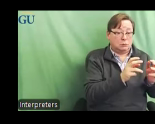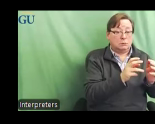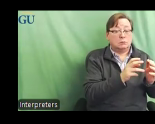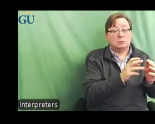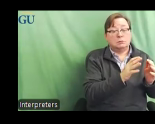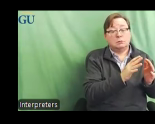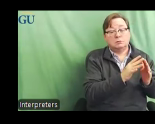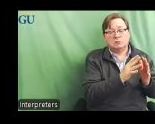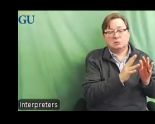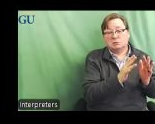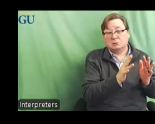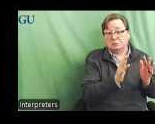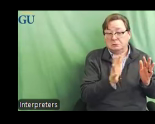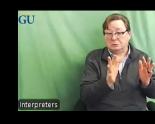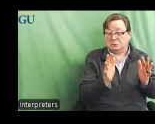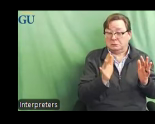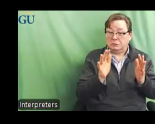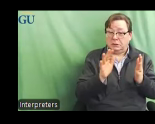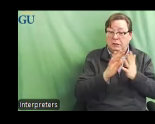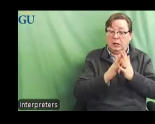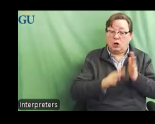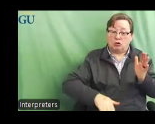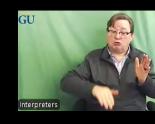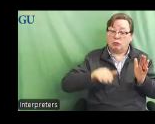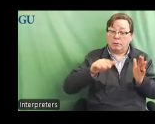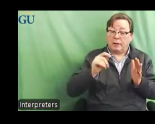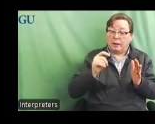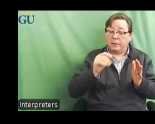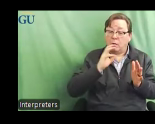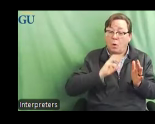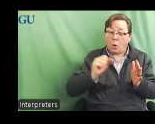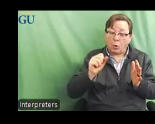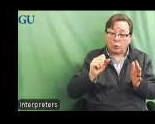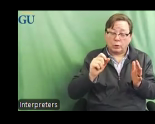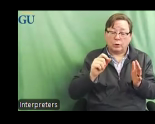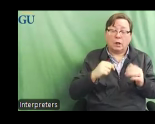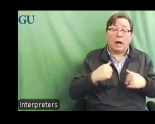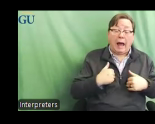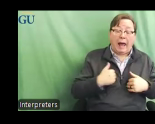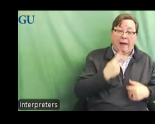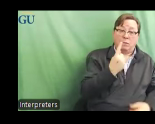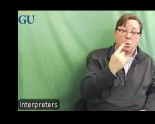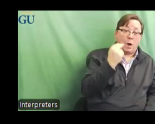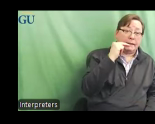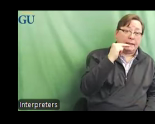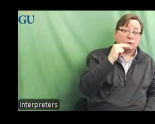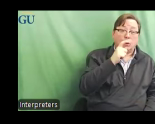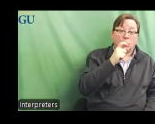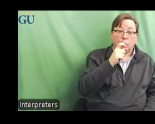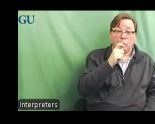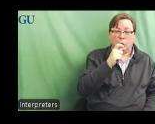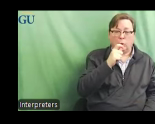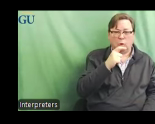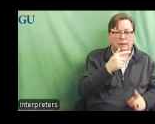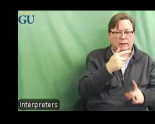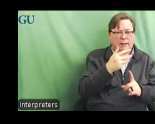We started noticing things as she grew a little bit older. I have a niece who is just like 6 months